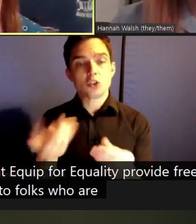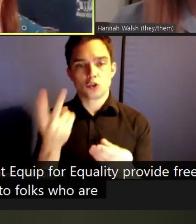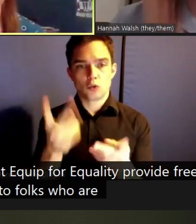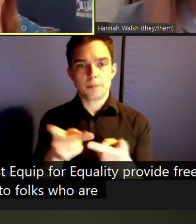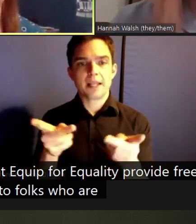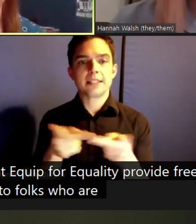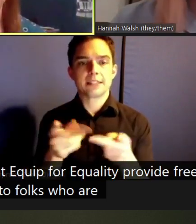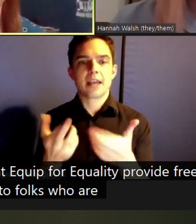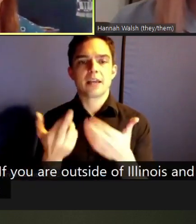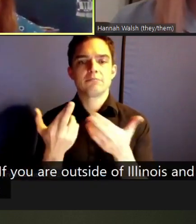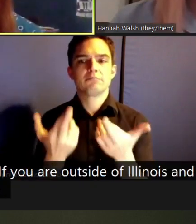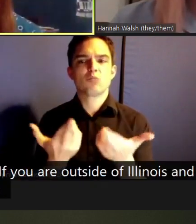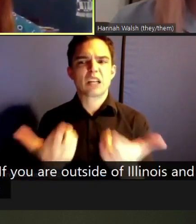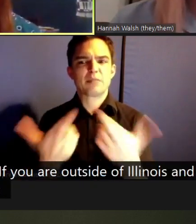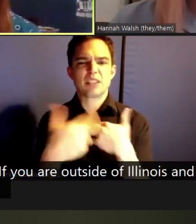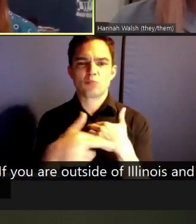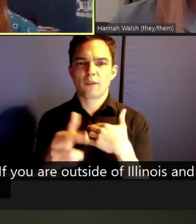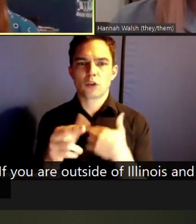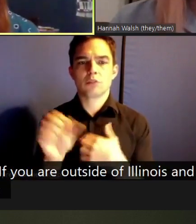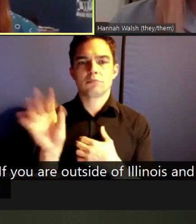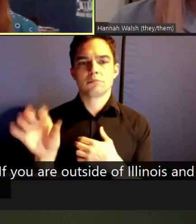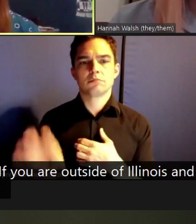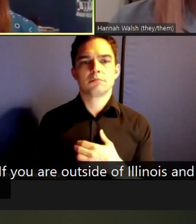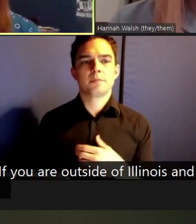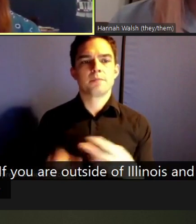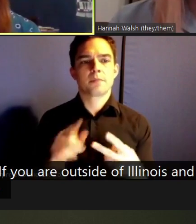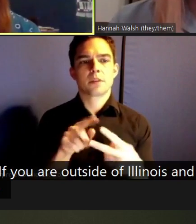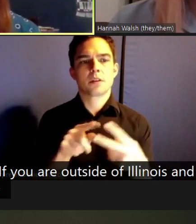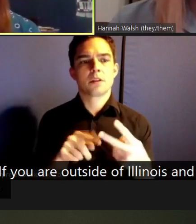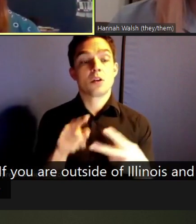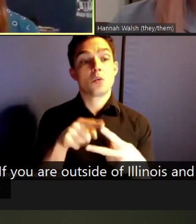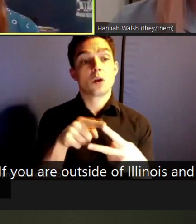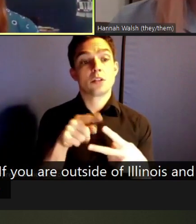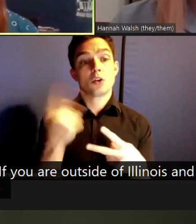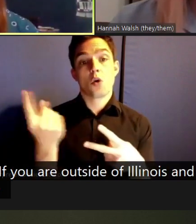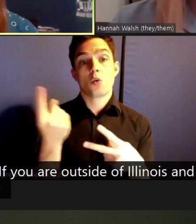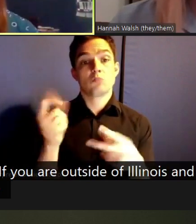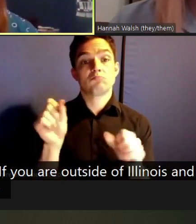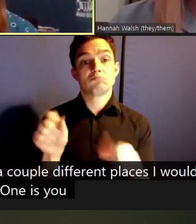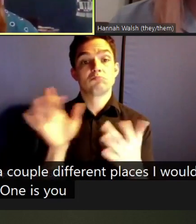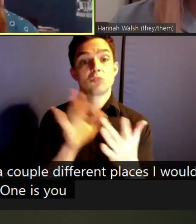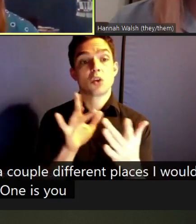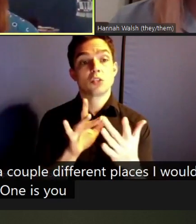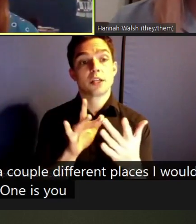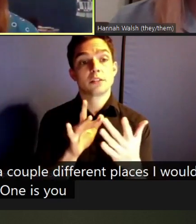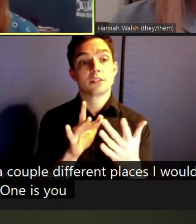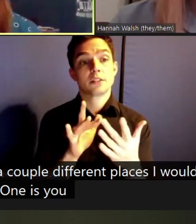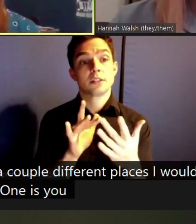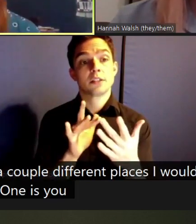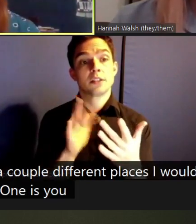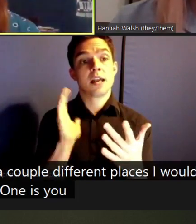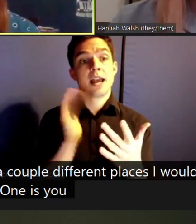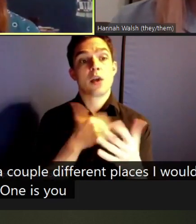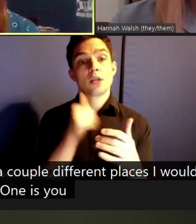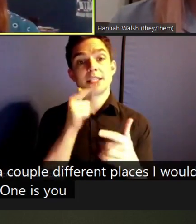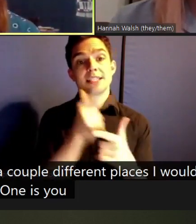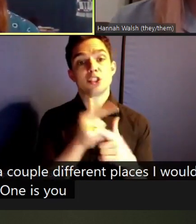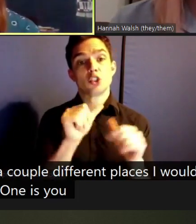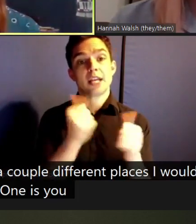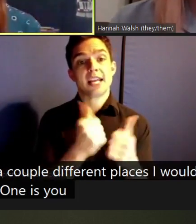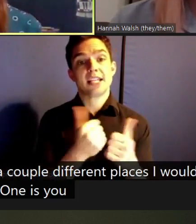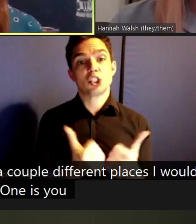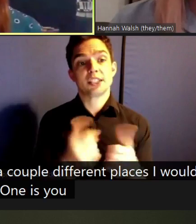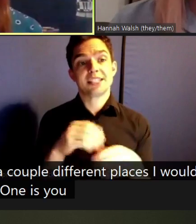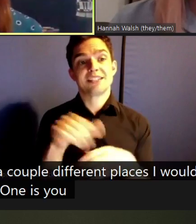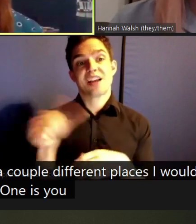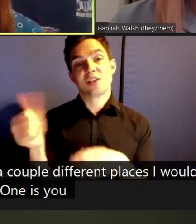to refer you. One is, you can always contact our sister agencies in other states.